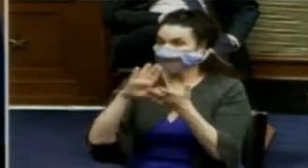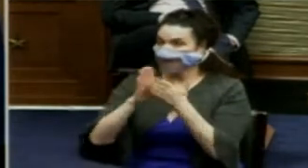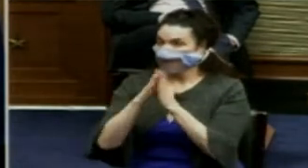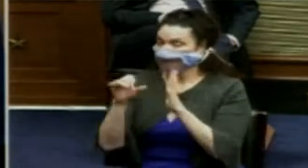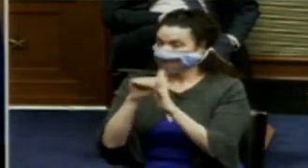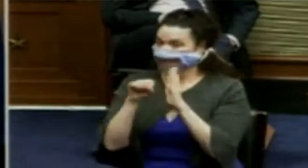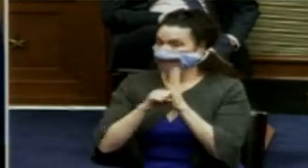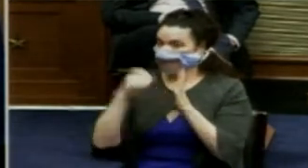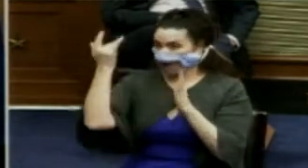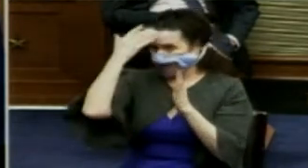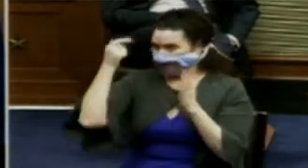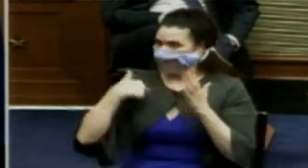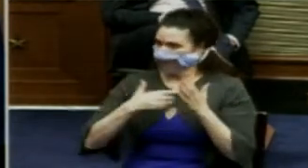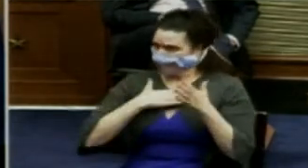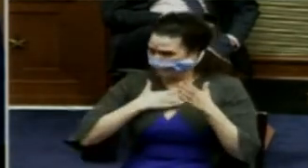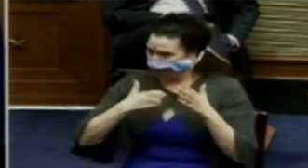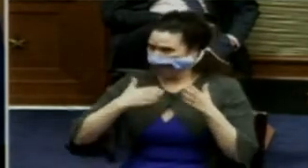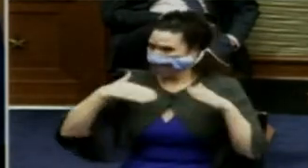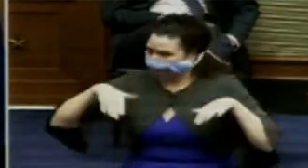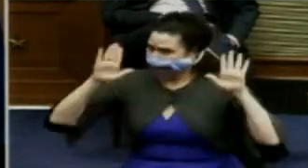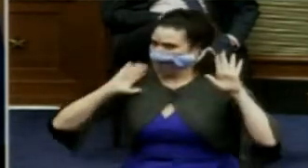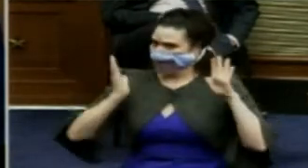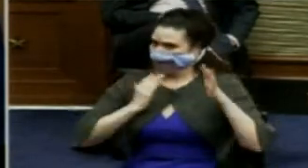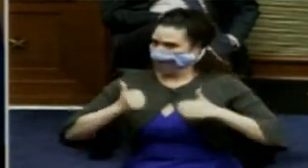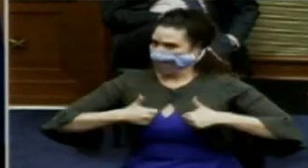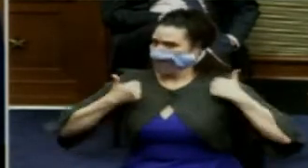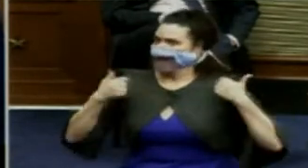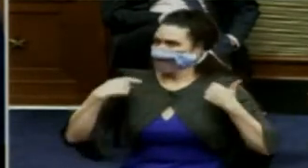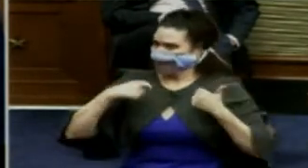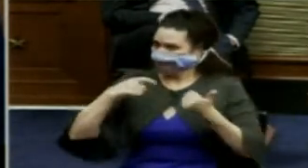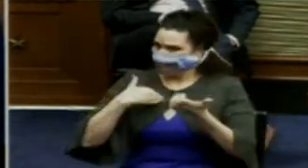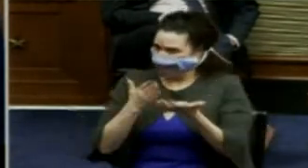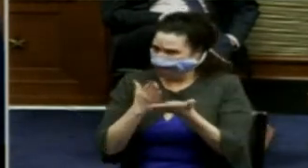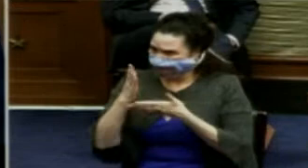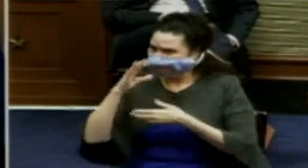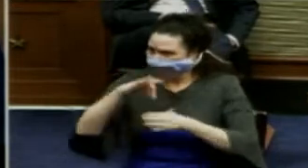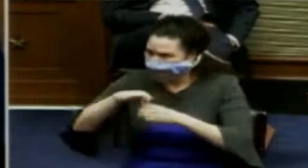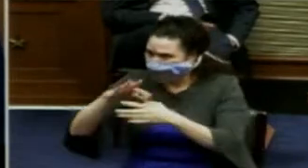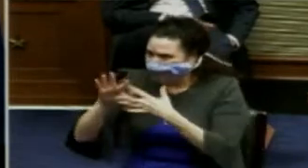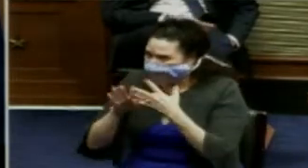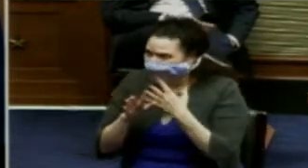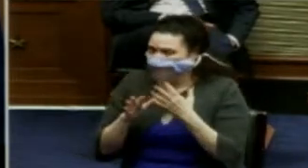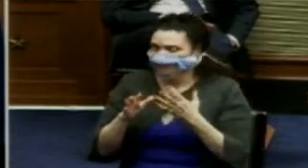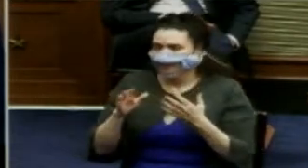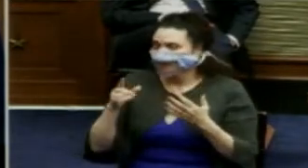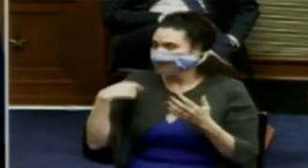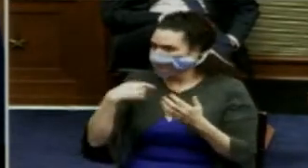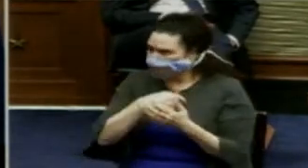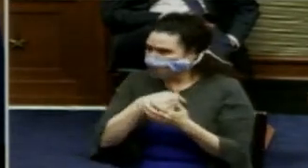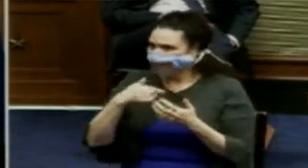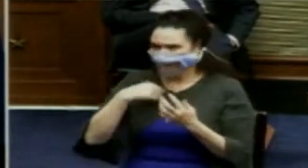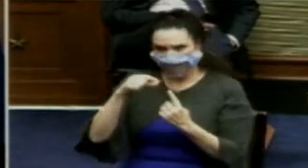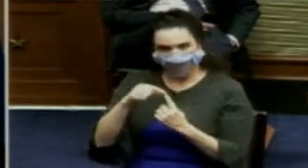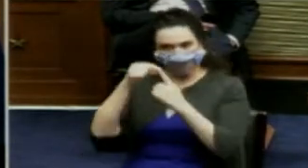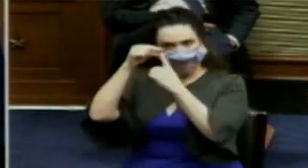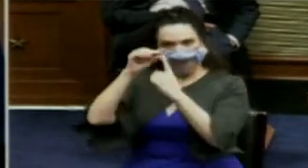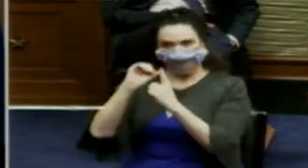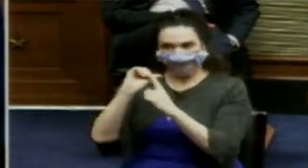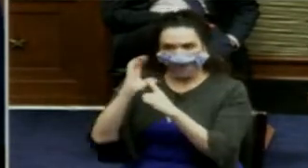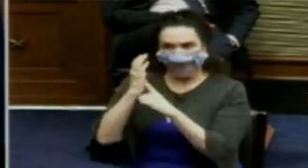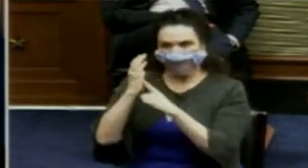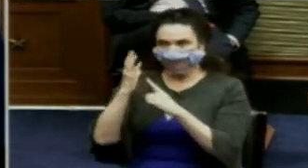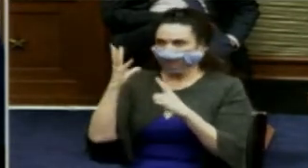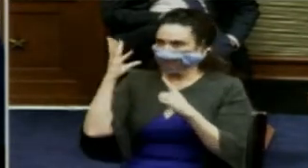of the nation, the people of DC have since grown to share a unique culture forged in common experience and tradition,